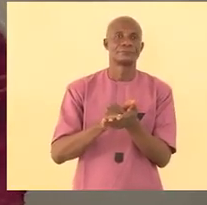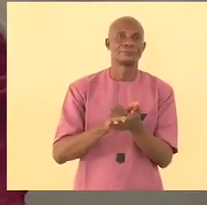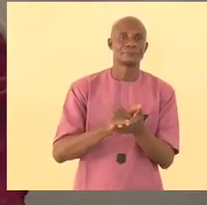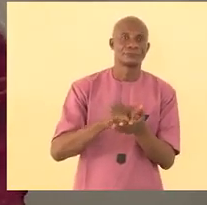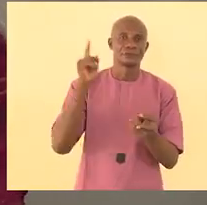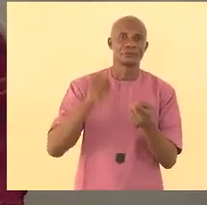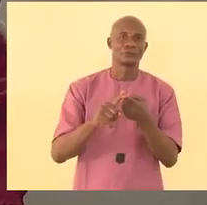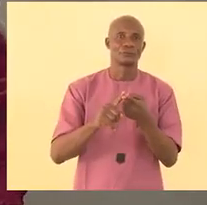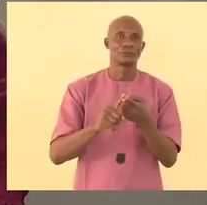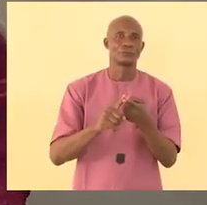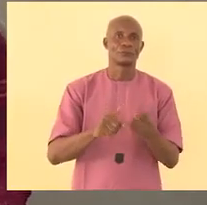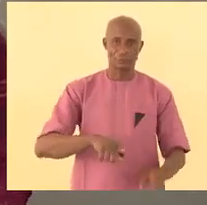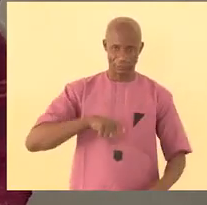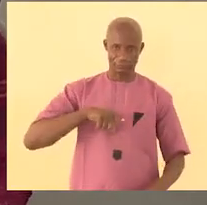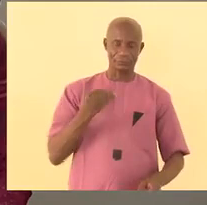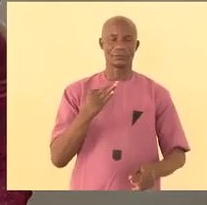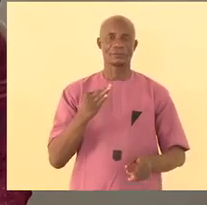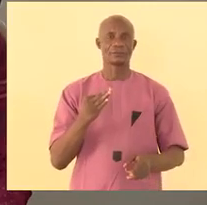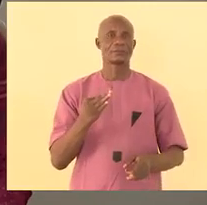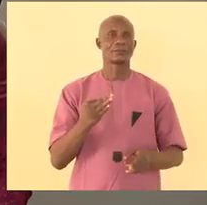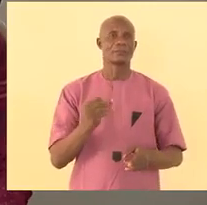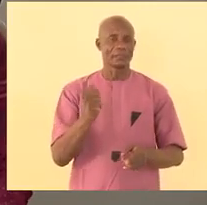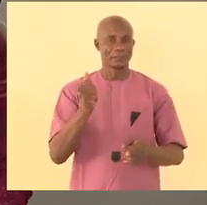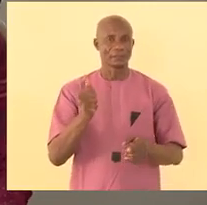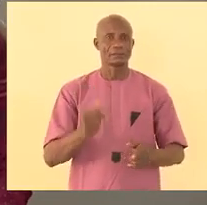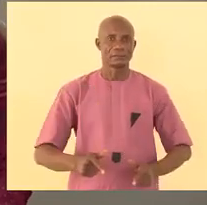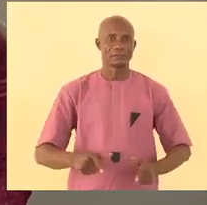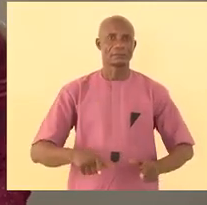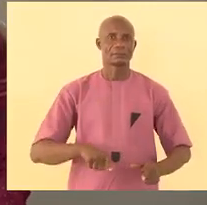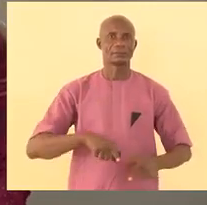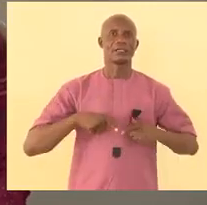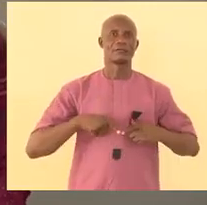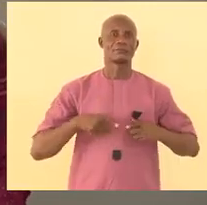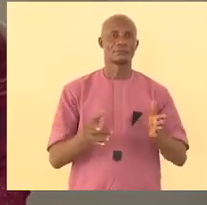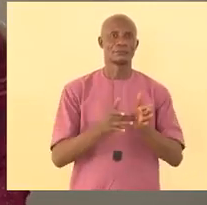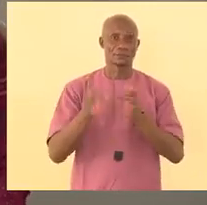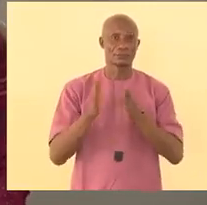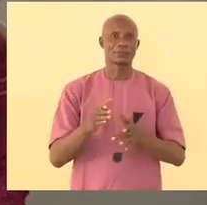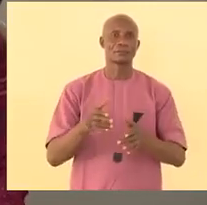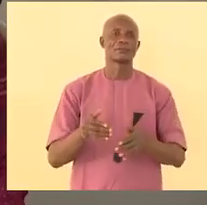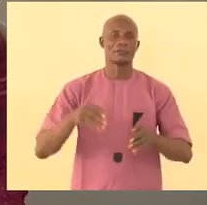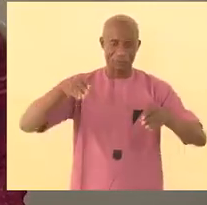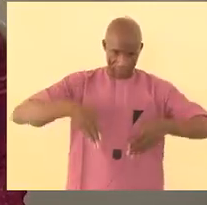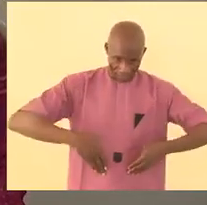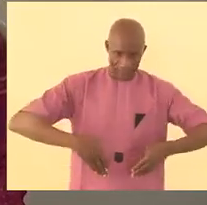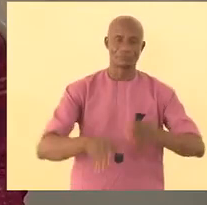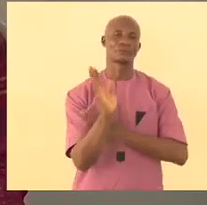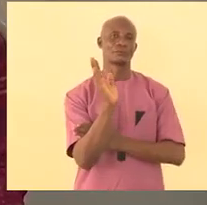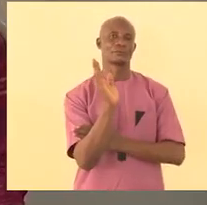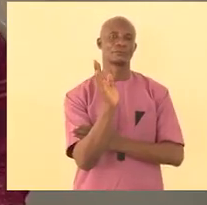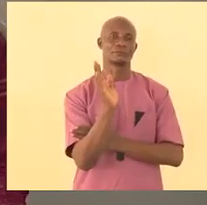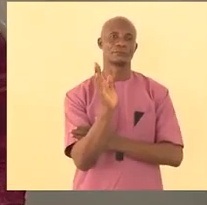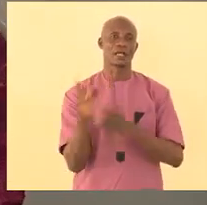to live a life of a Christian, I must acknowledge God as the King of my heart.